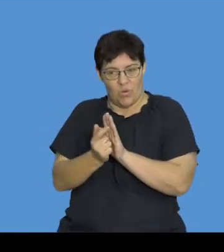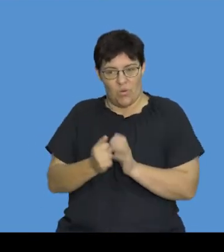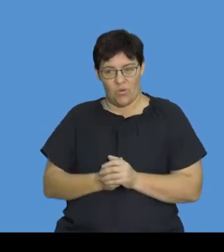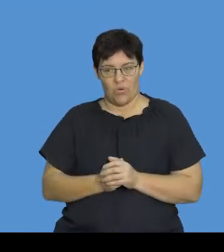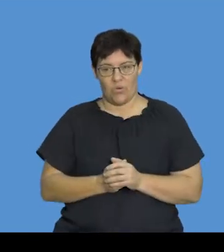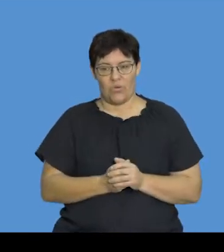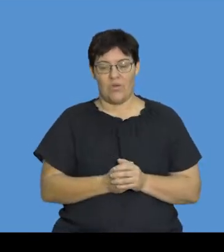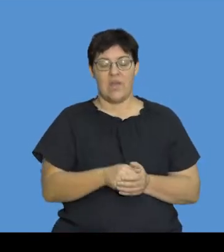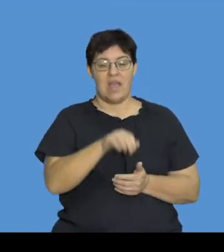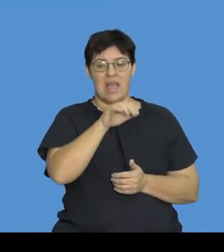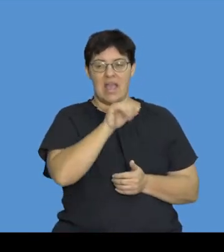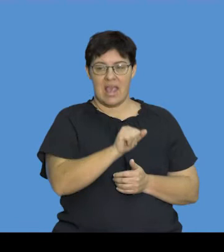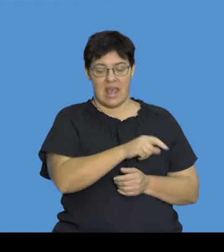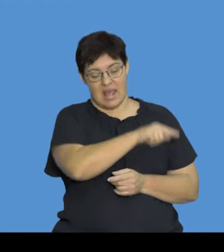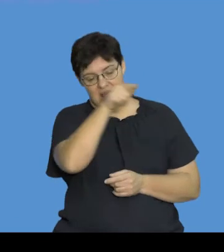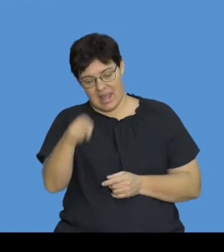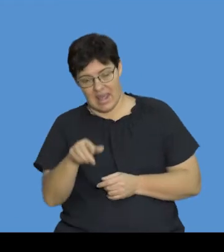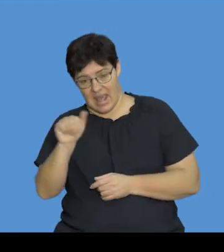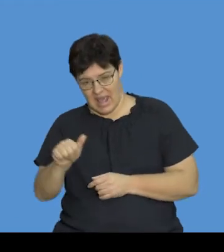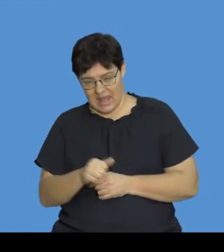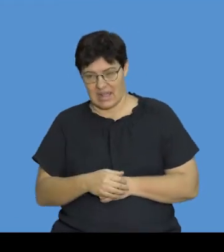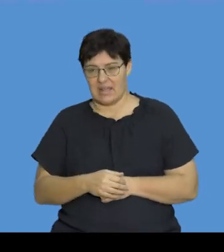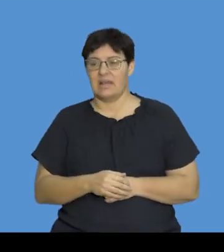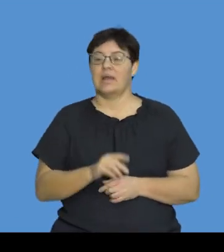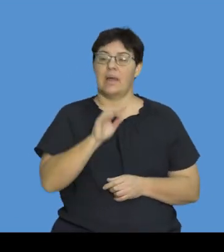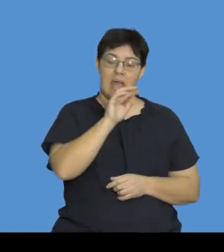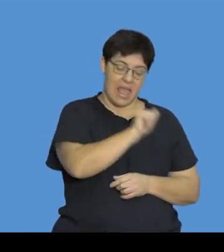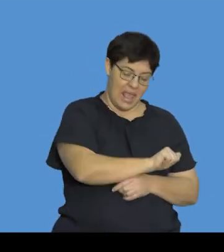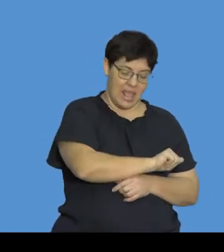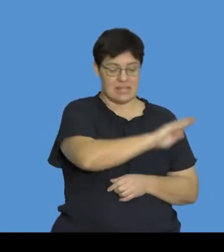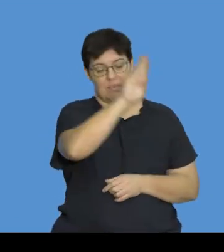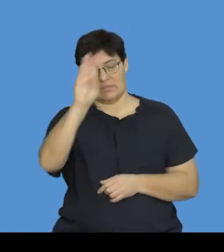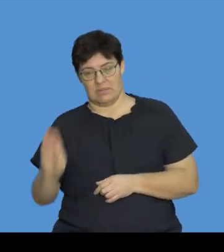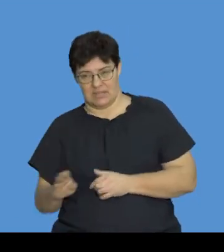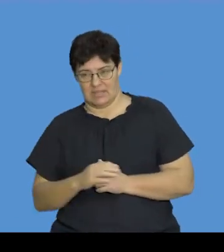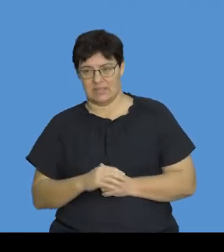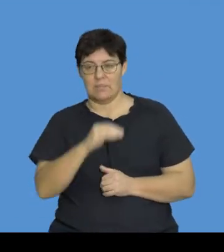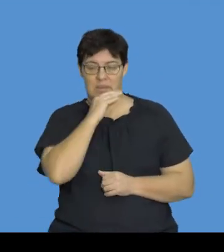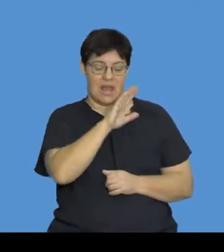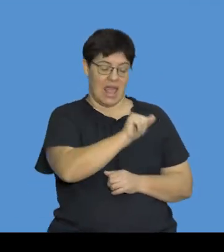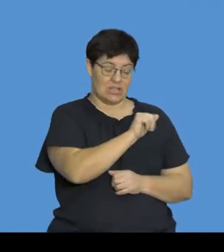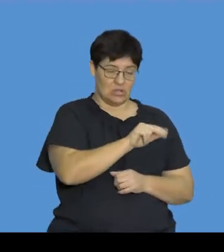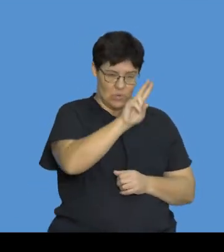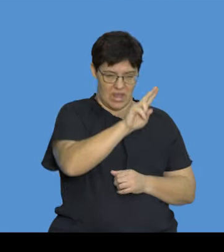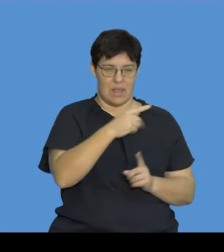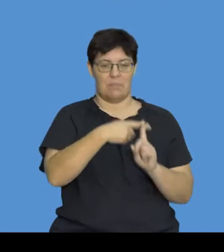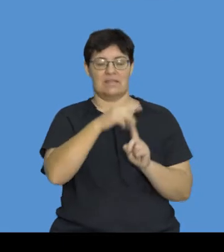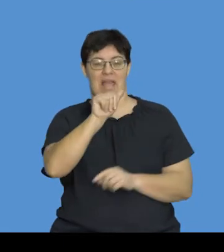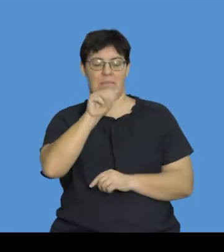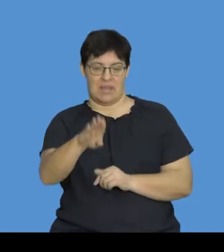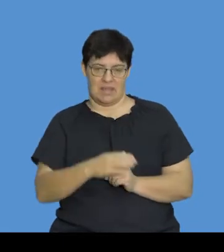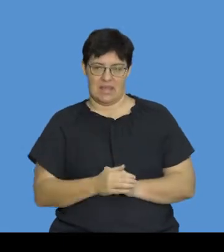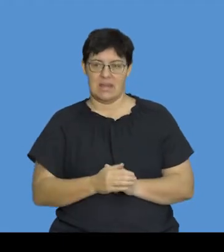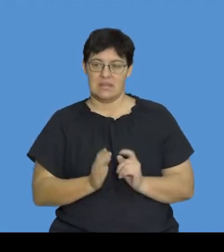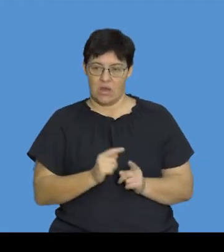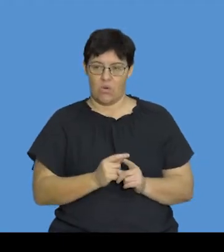is multiplied by that A, and the A is multiplied by the B, which gives me A squared and AB. And